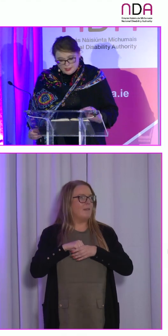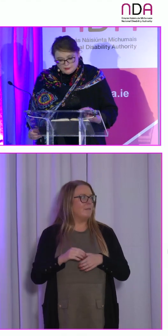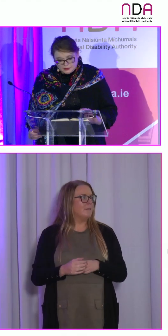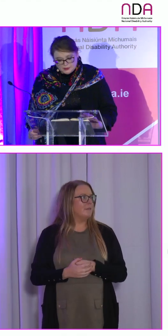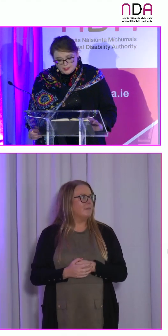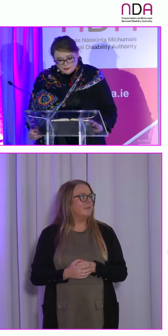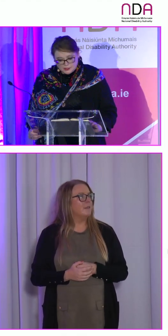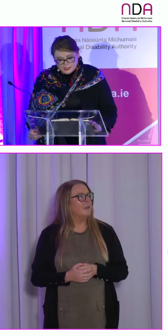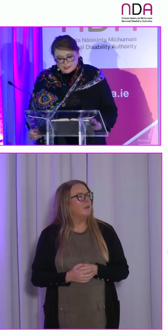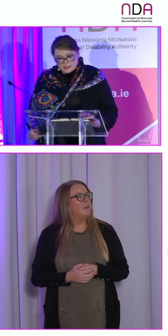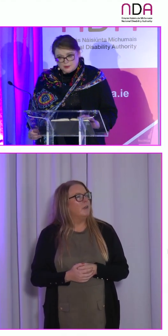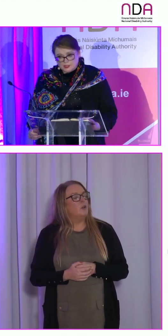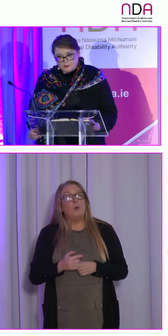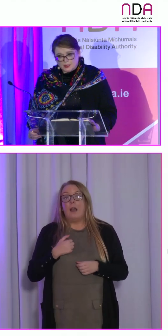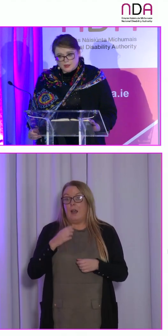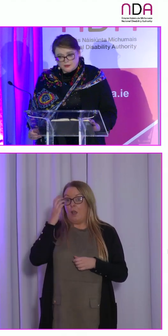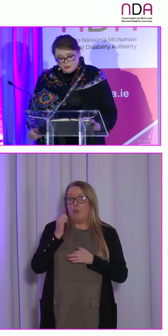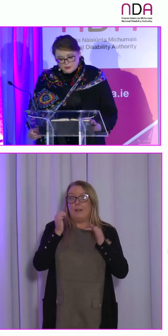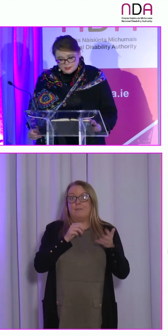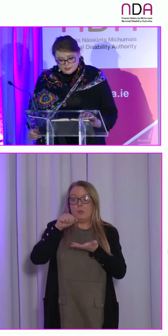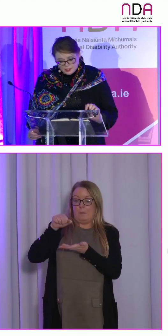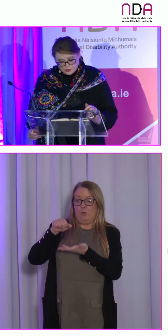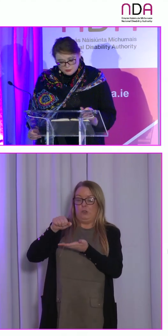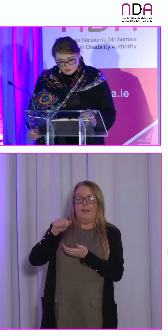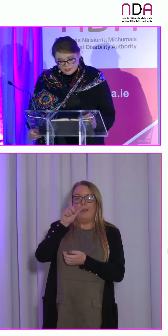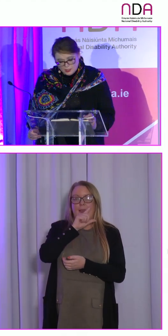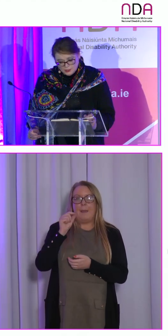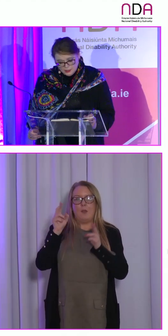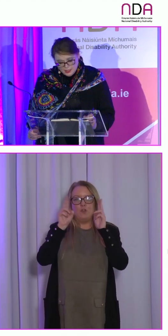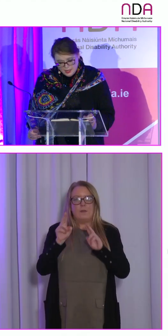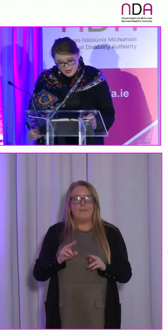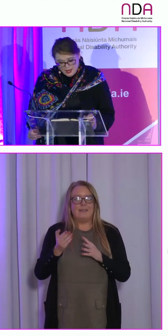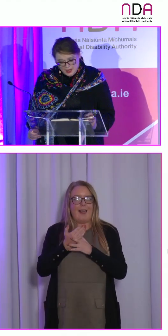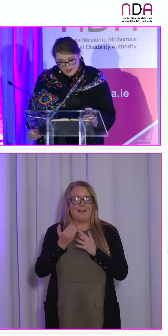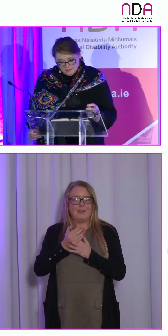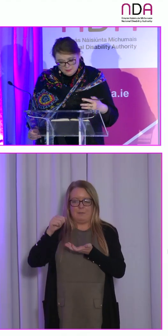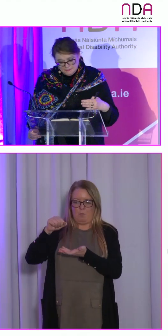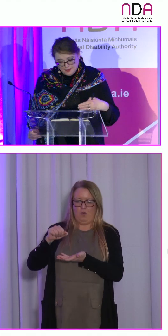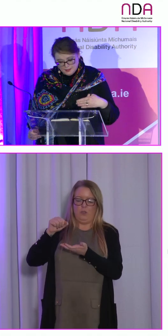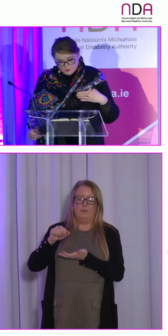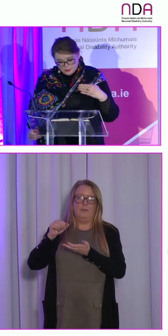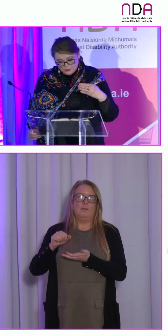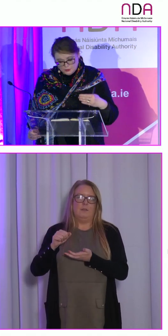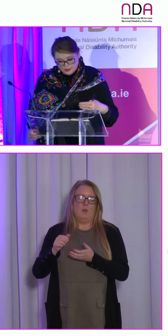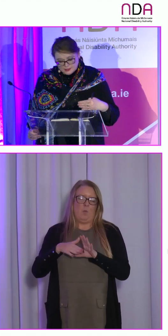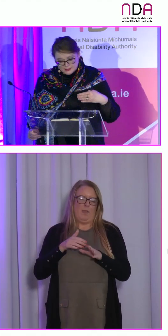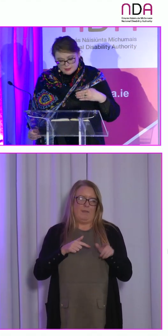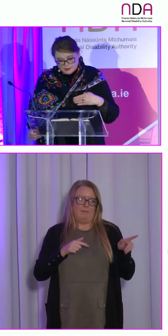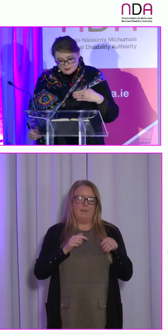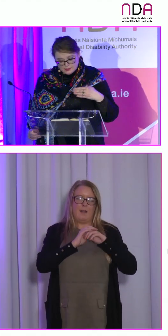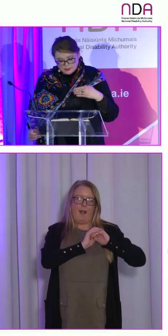I look after a universal access budget on behalf of Assistant Secretary Rosemary Collier, and we go through